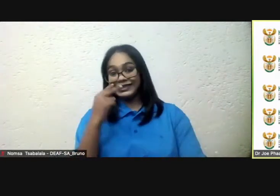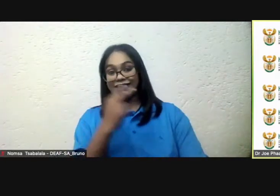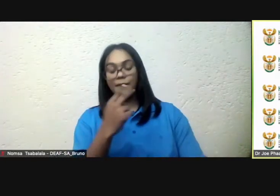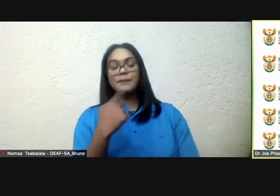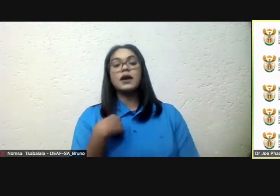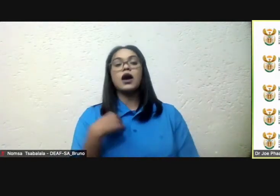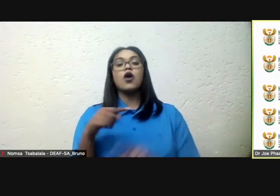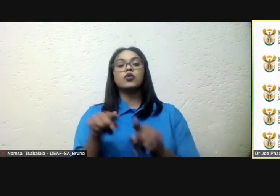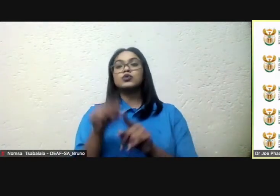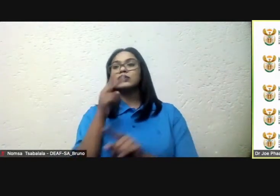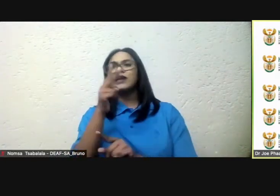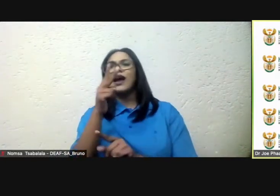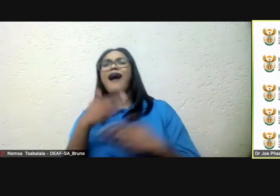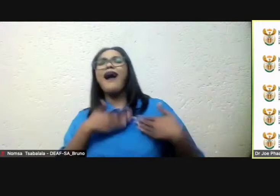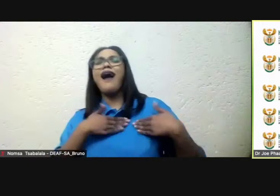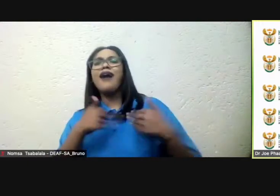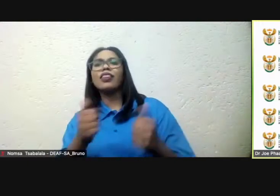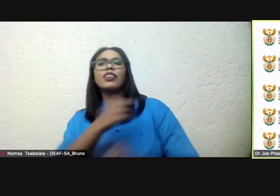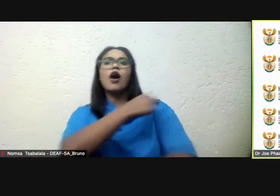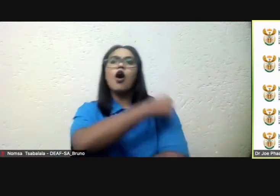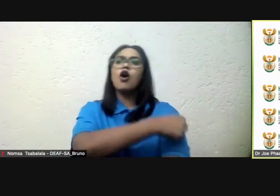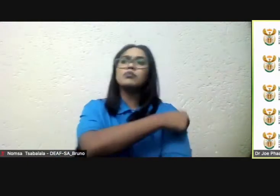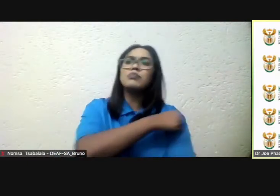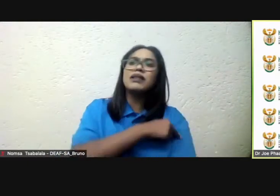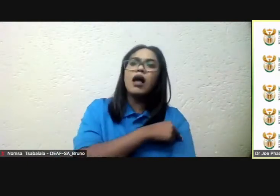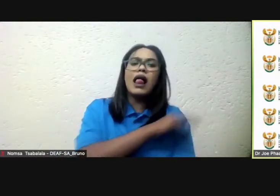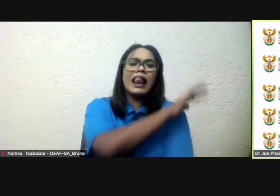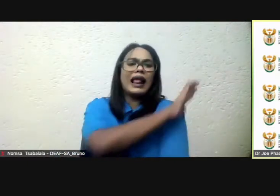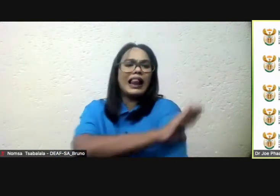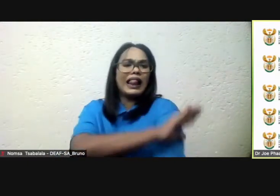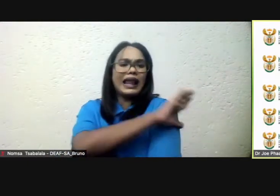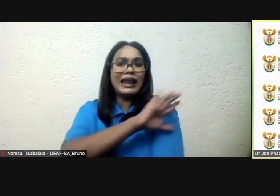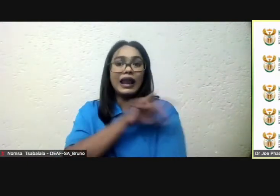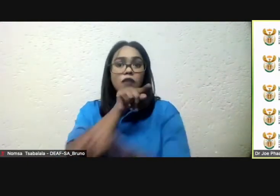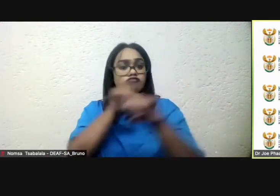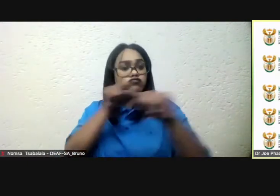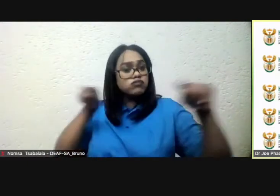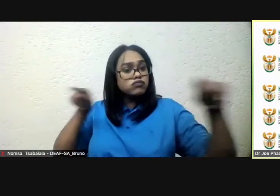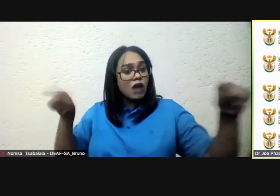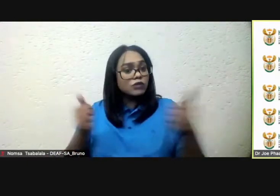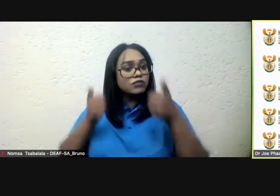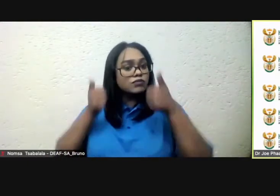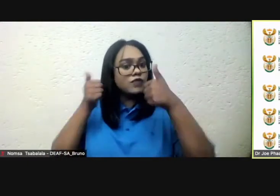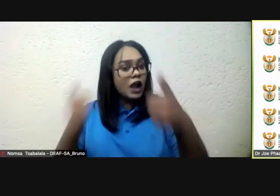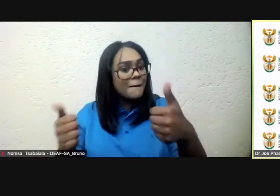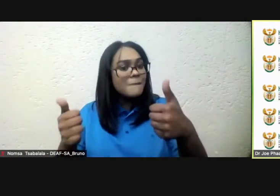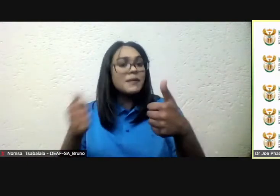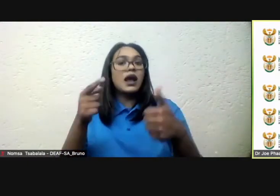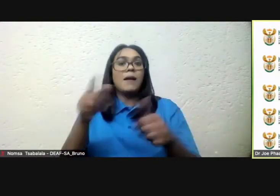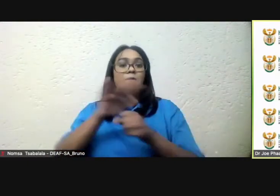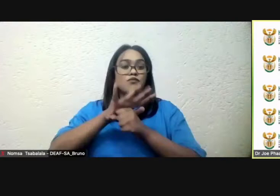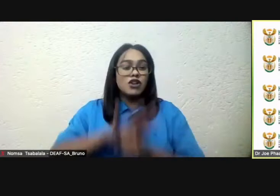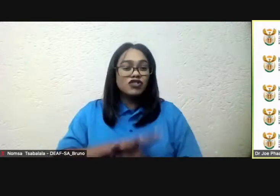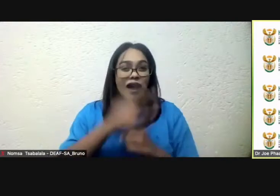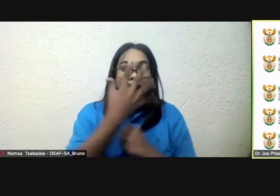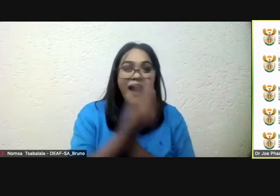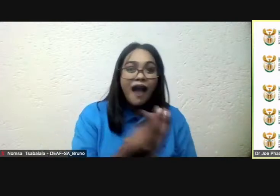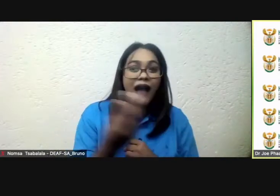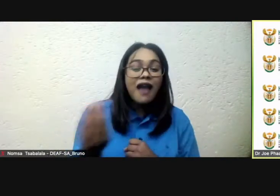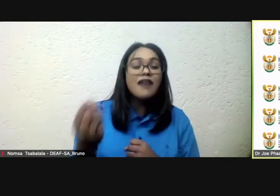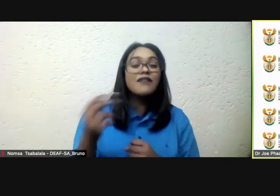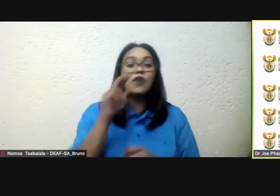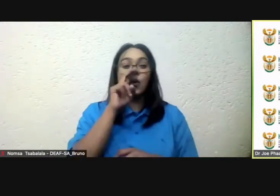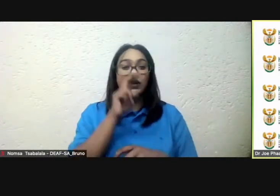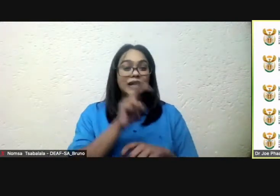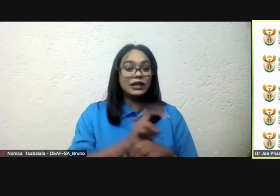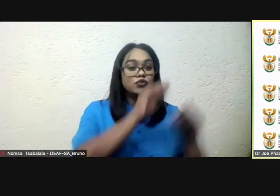health facilities under, and those are the things which will determine areas where there may be a need